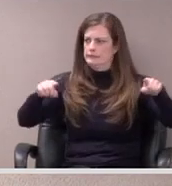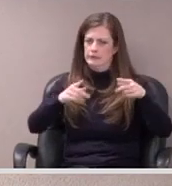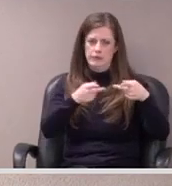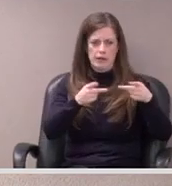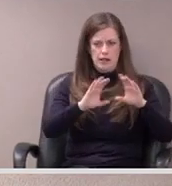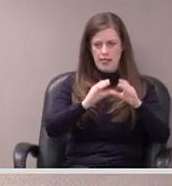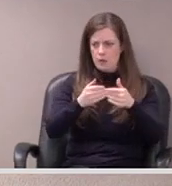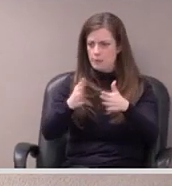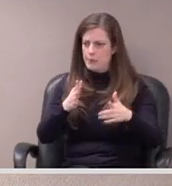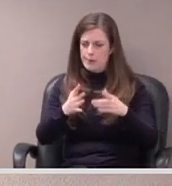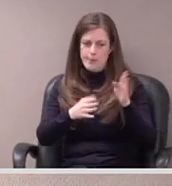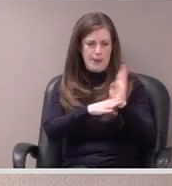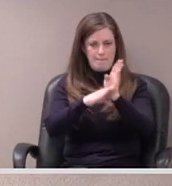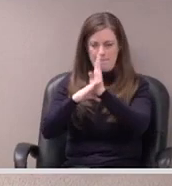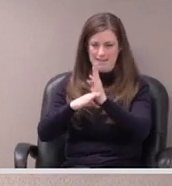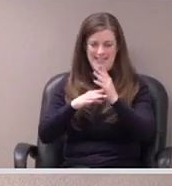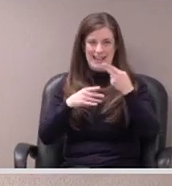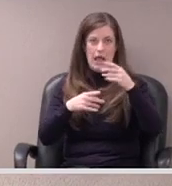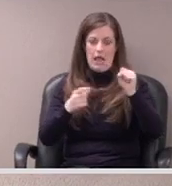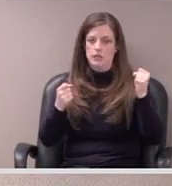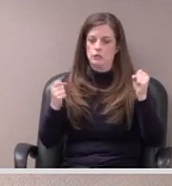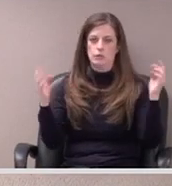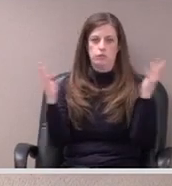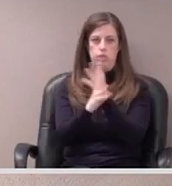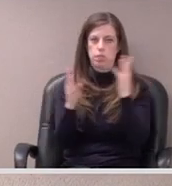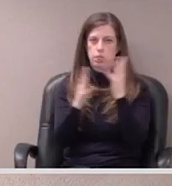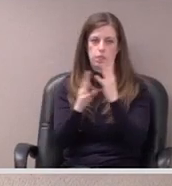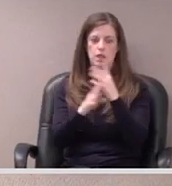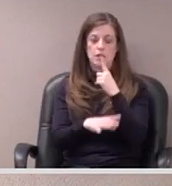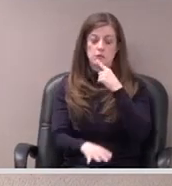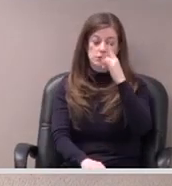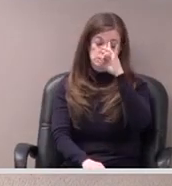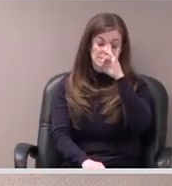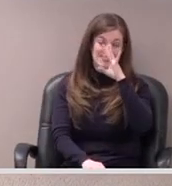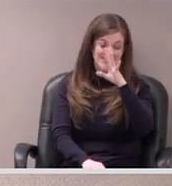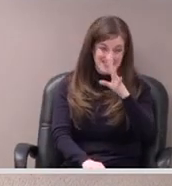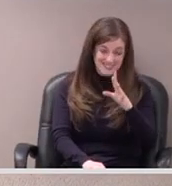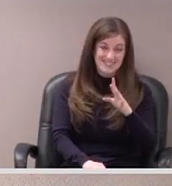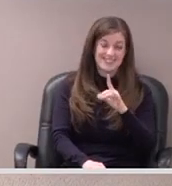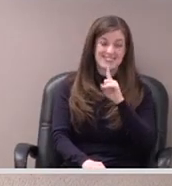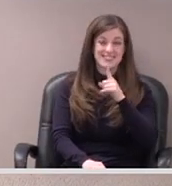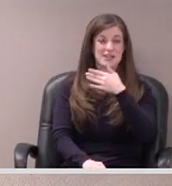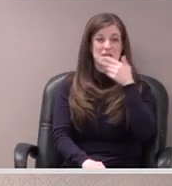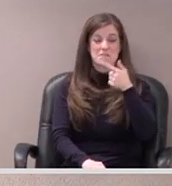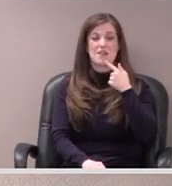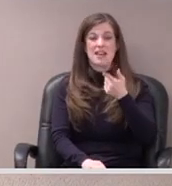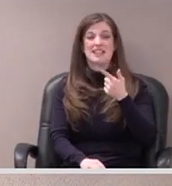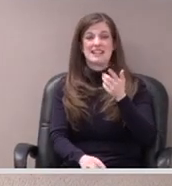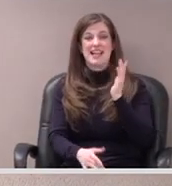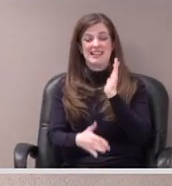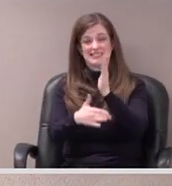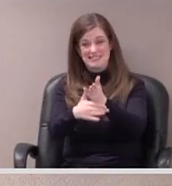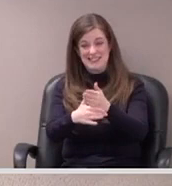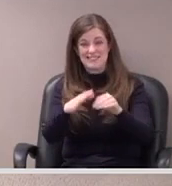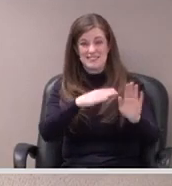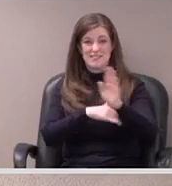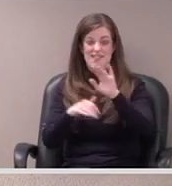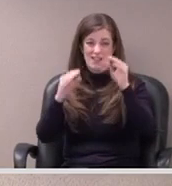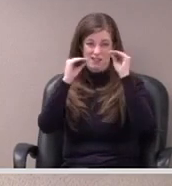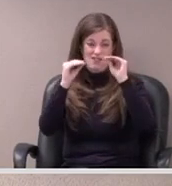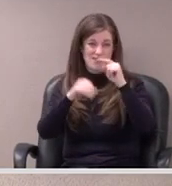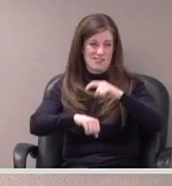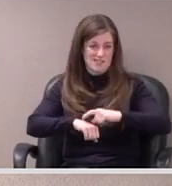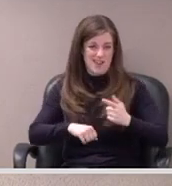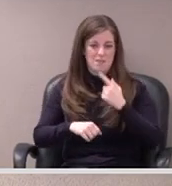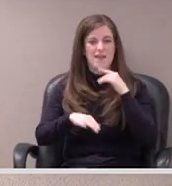very busy high school, is daunting at best, and it does eat into instruction time. And I think that these are things